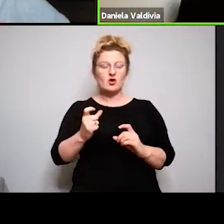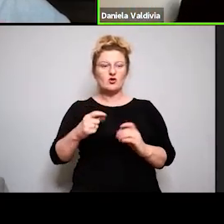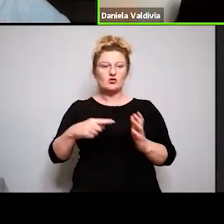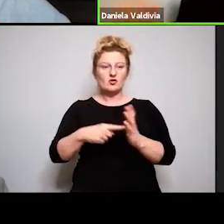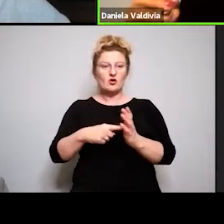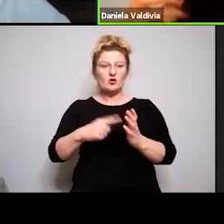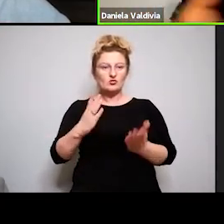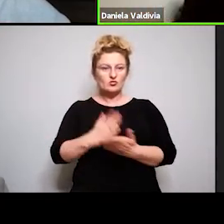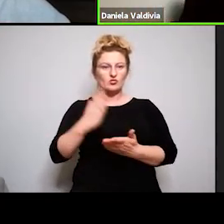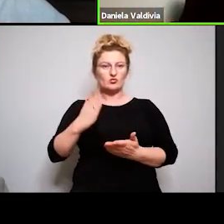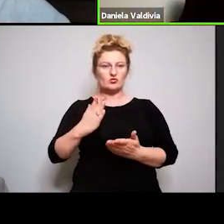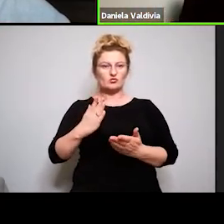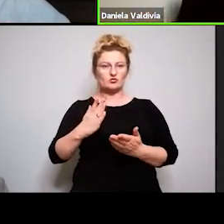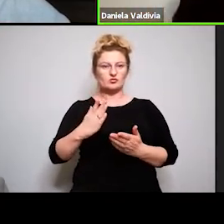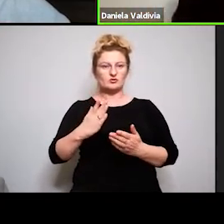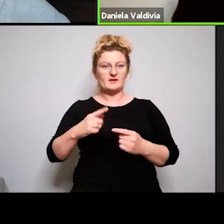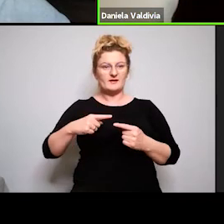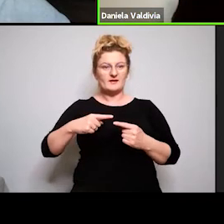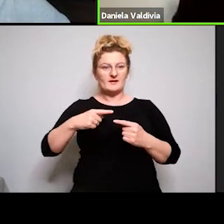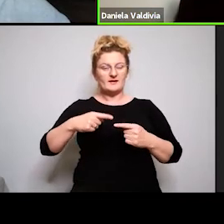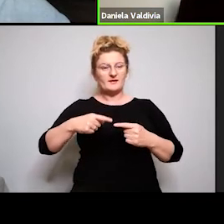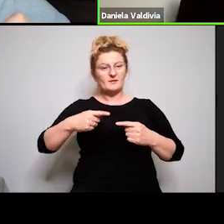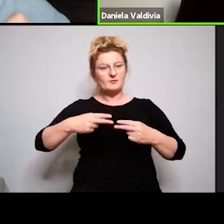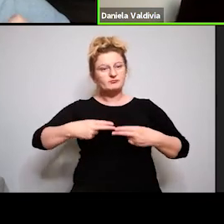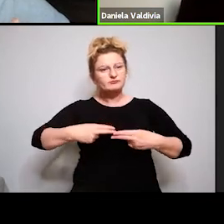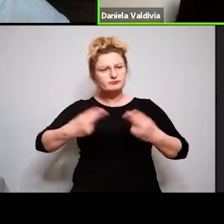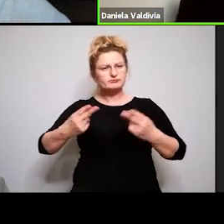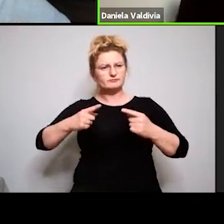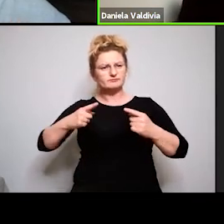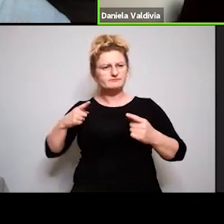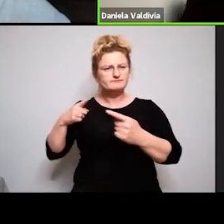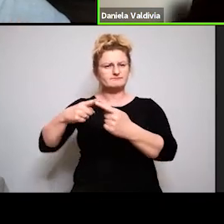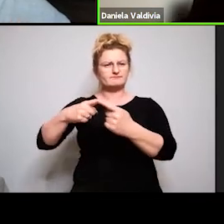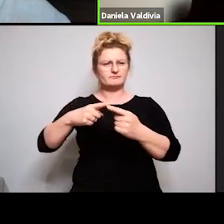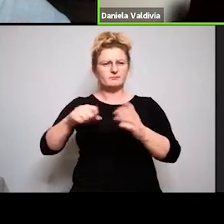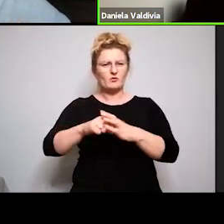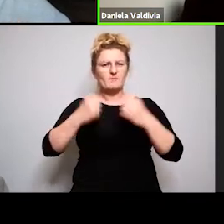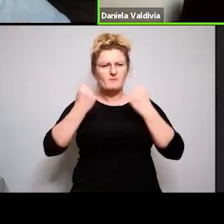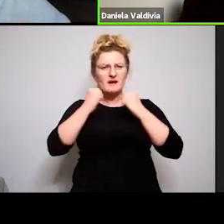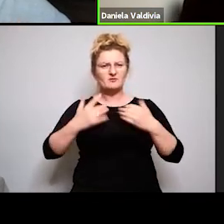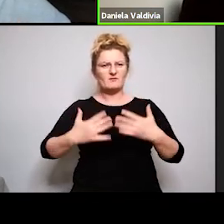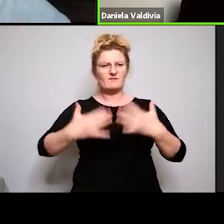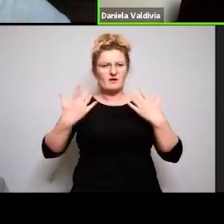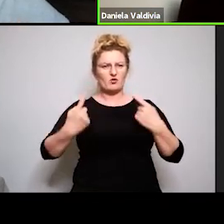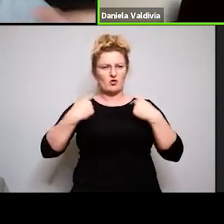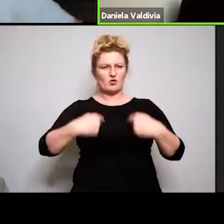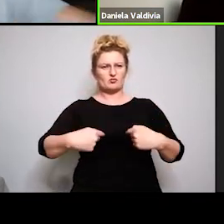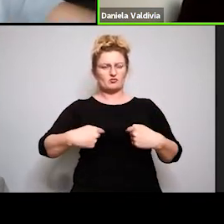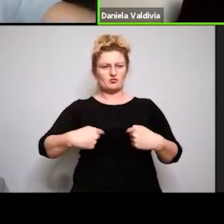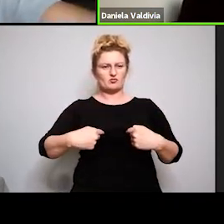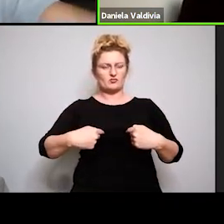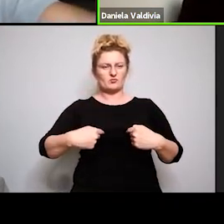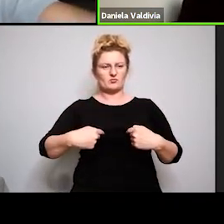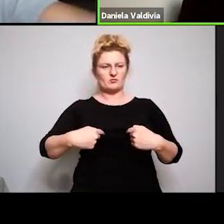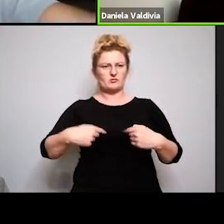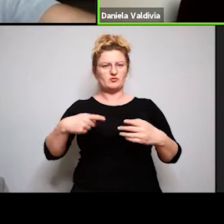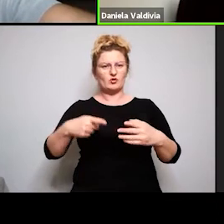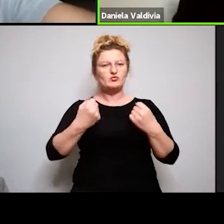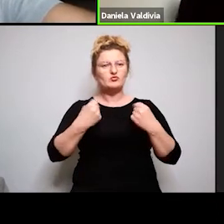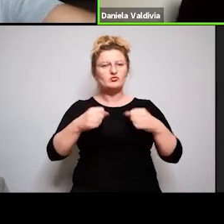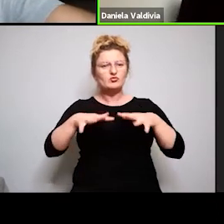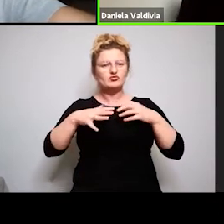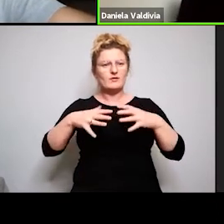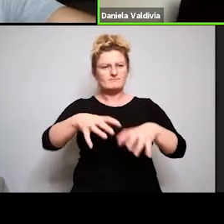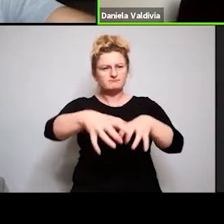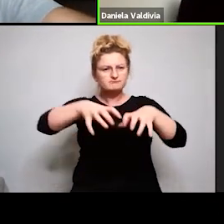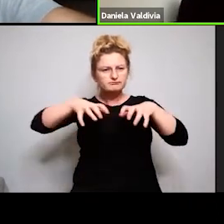really nailed it. I don't know how you say it in Poland. But I would also